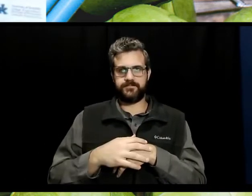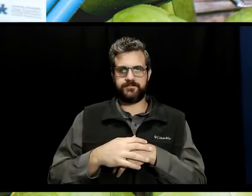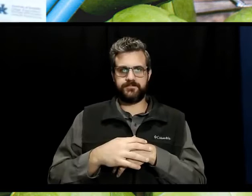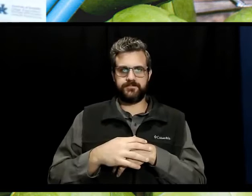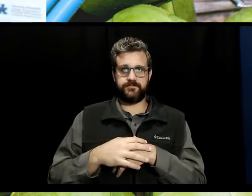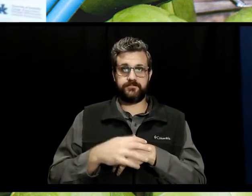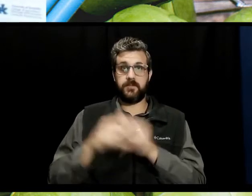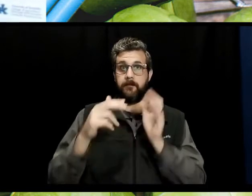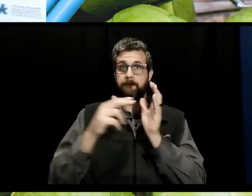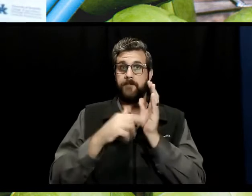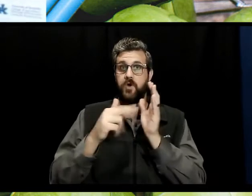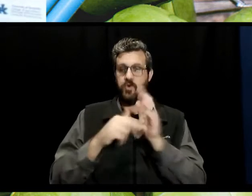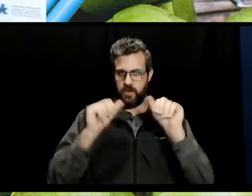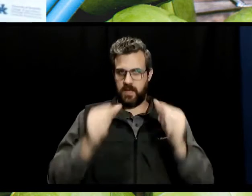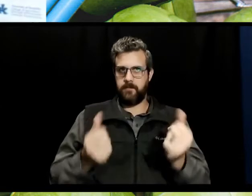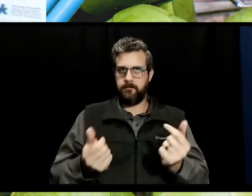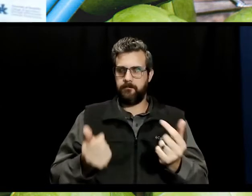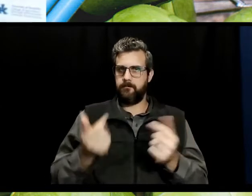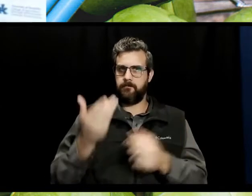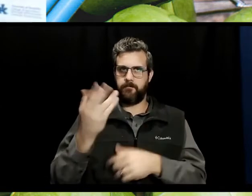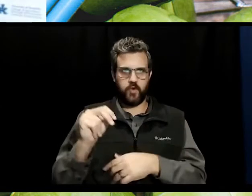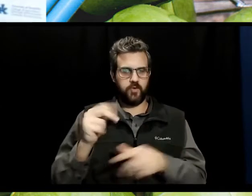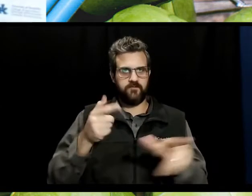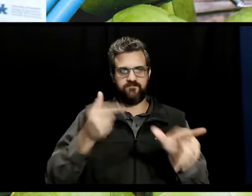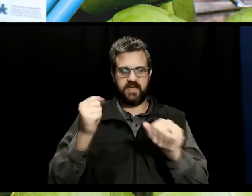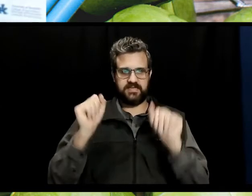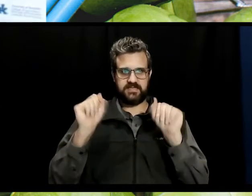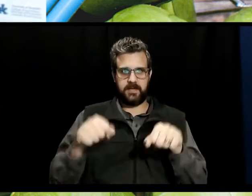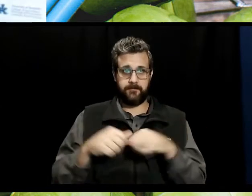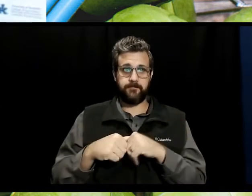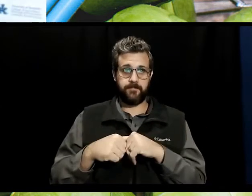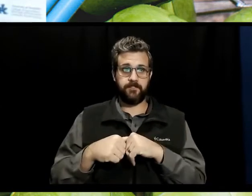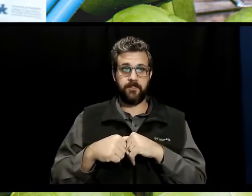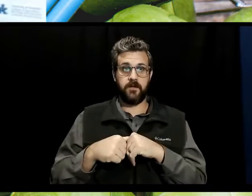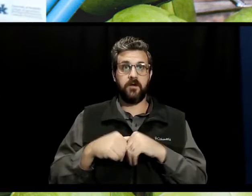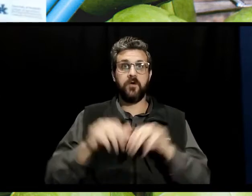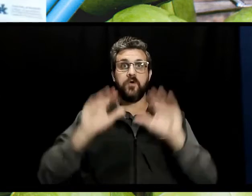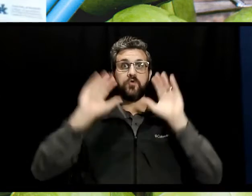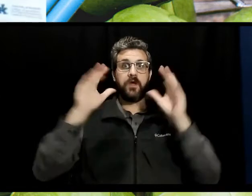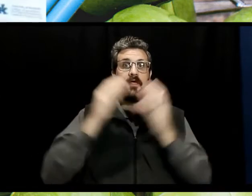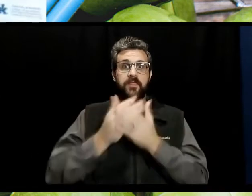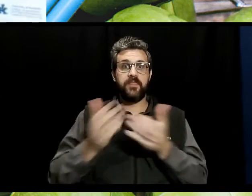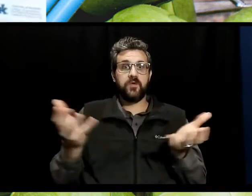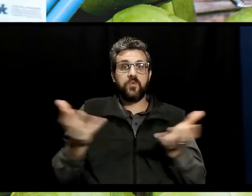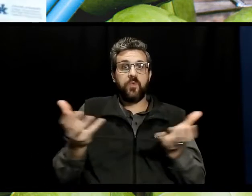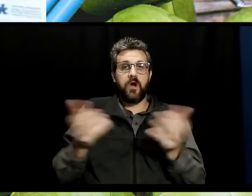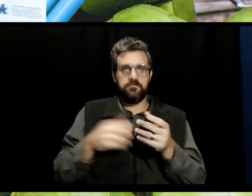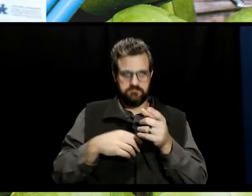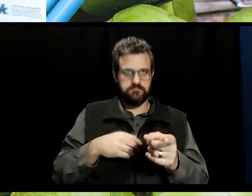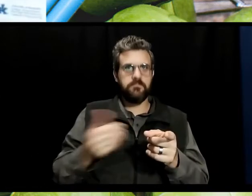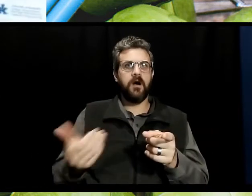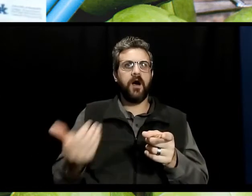Butter can burn pretty quickly. And the great thing about this dish is that it does